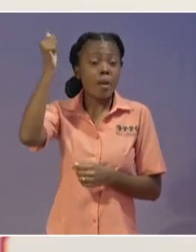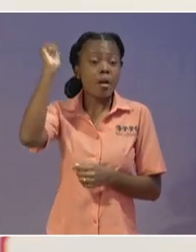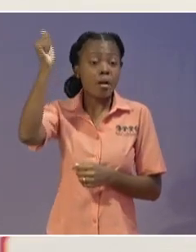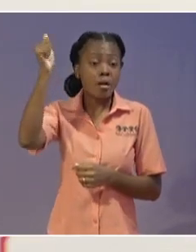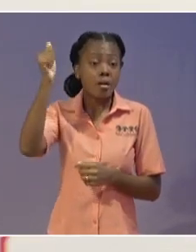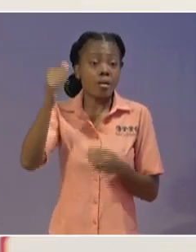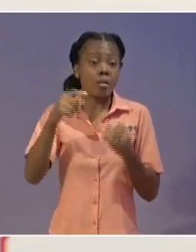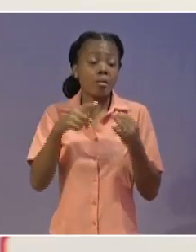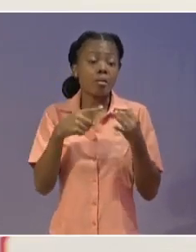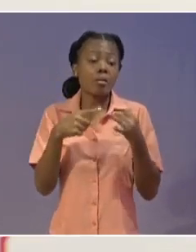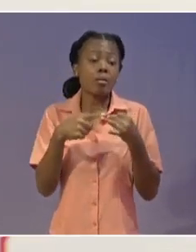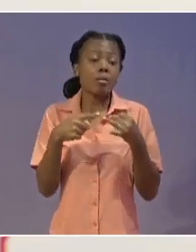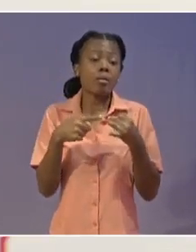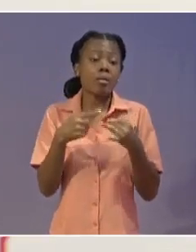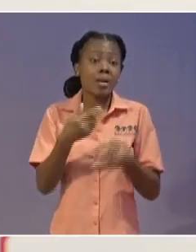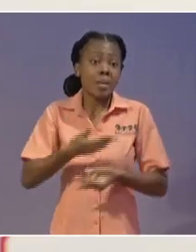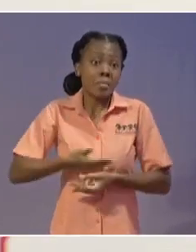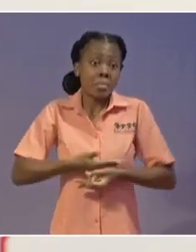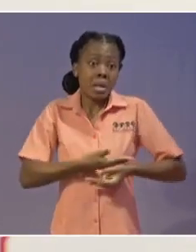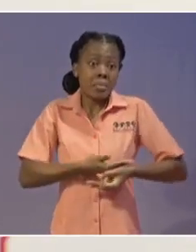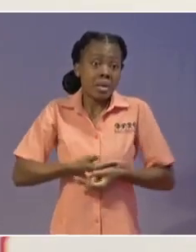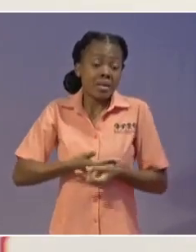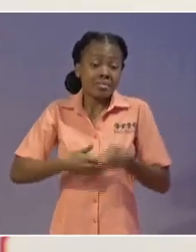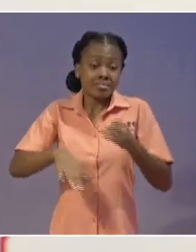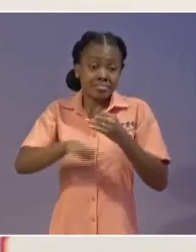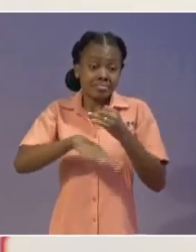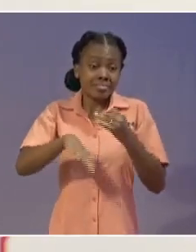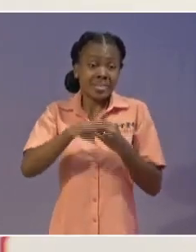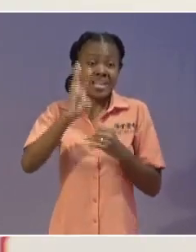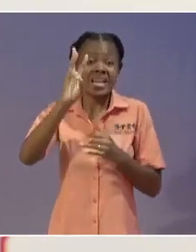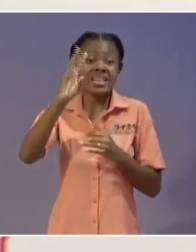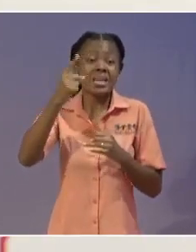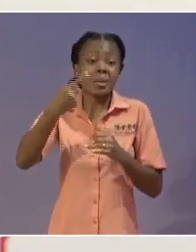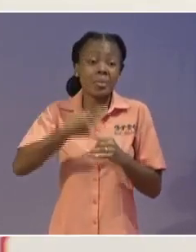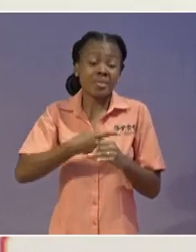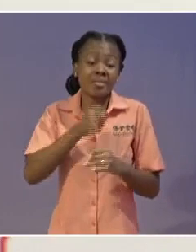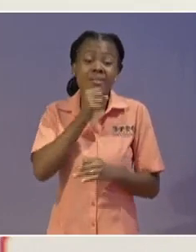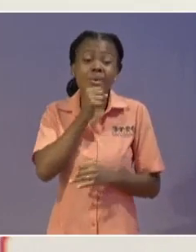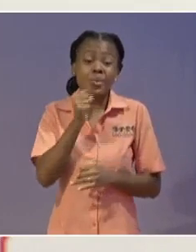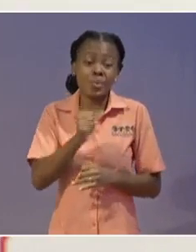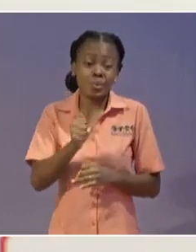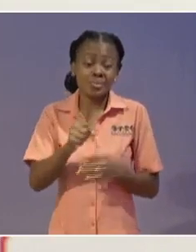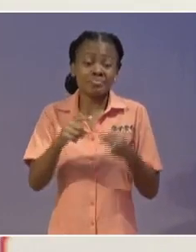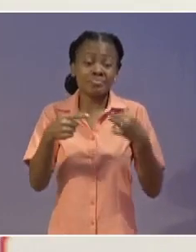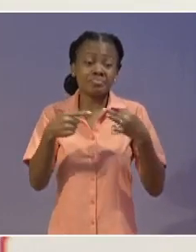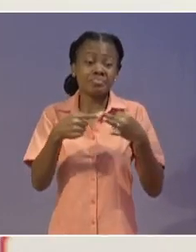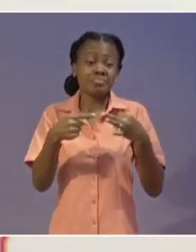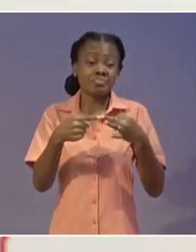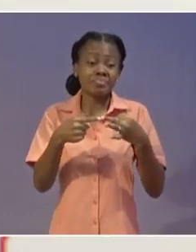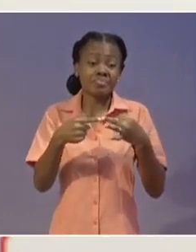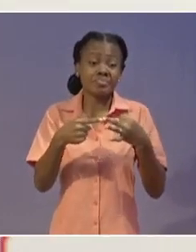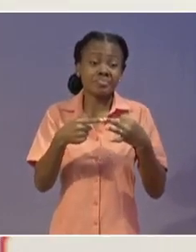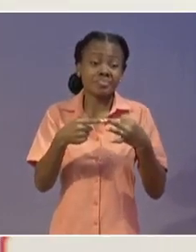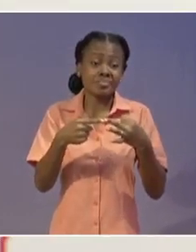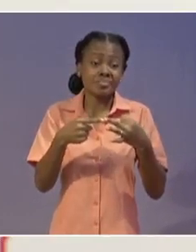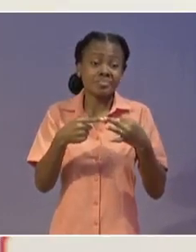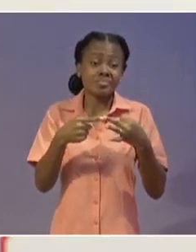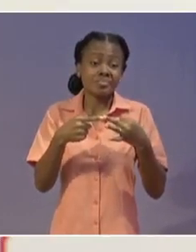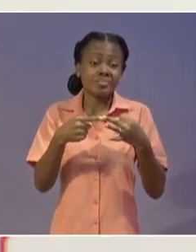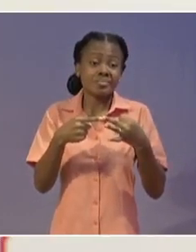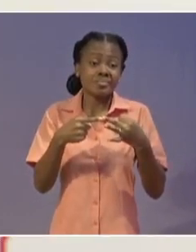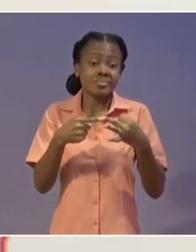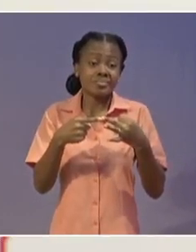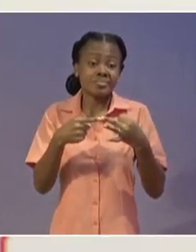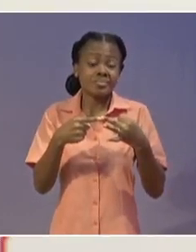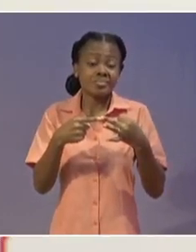an infant who's less than 6 months old. In terms of our third one going through, and we have those who in Arima, of course,